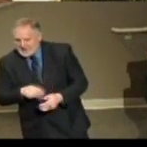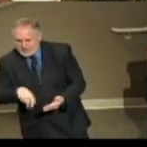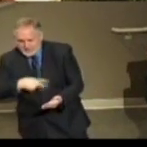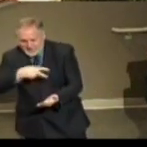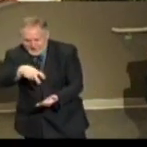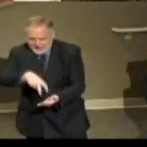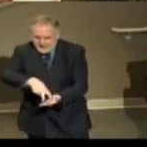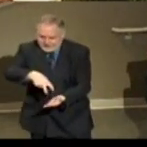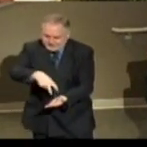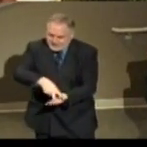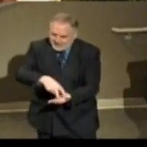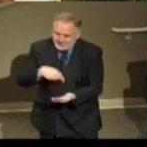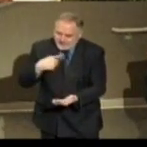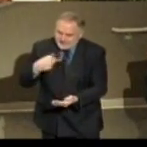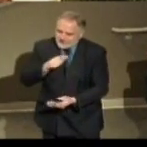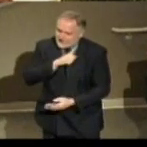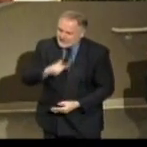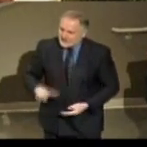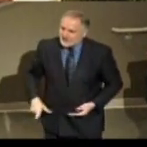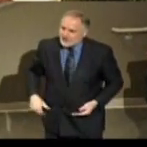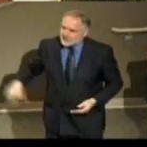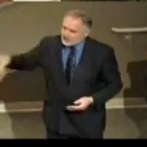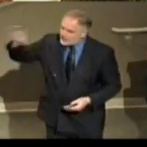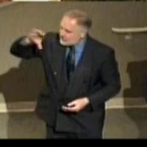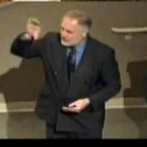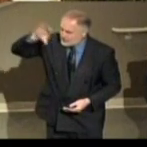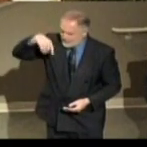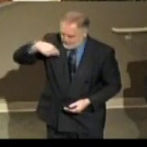bowed and said, Lord, search me?